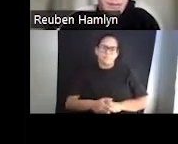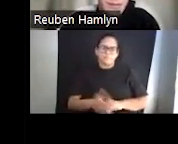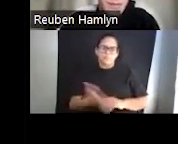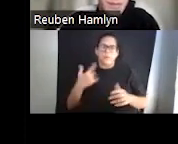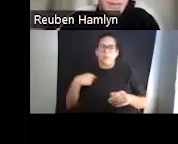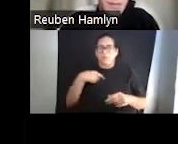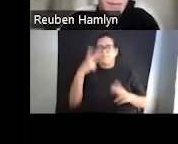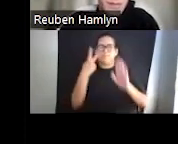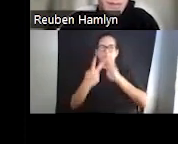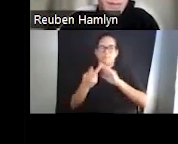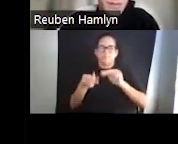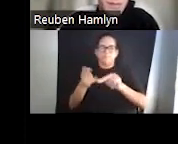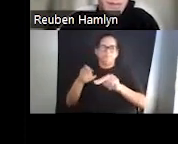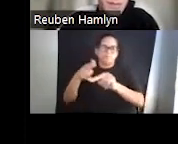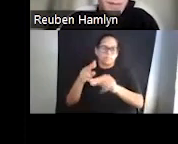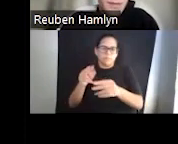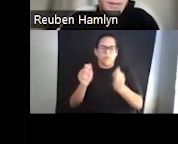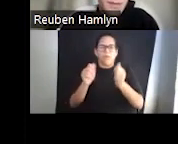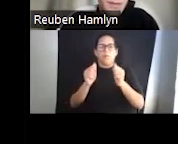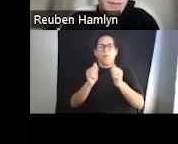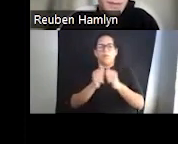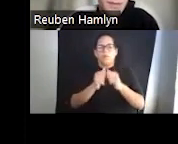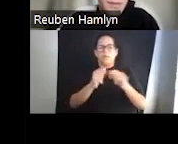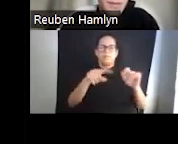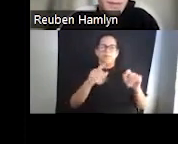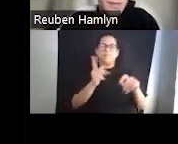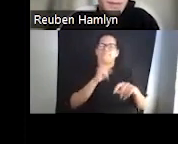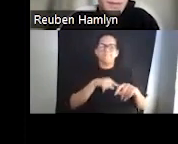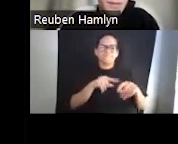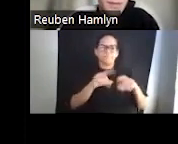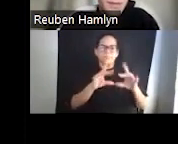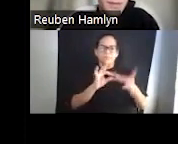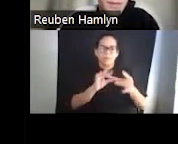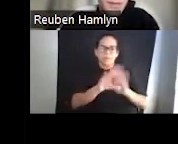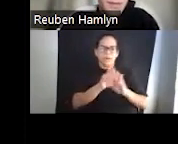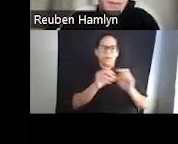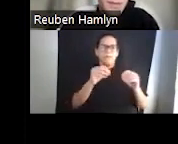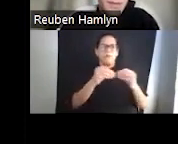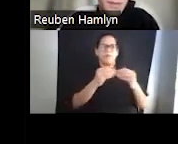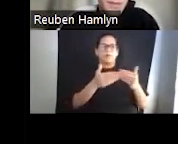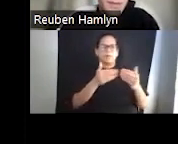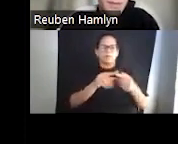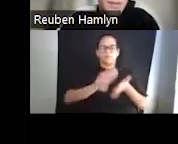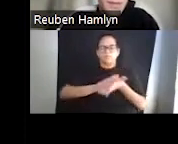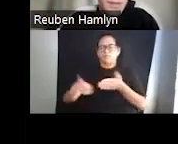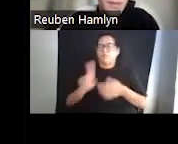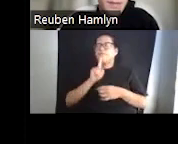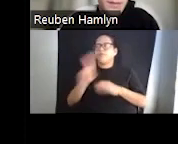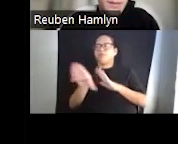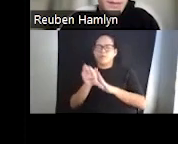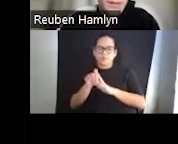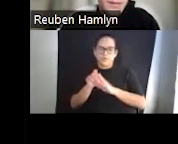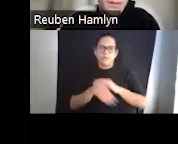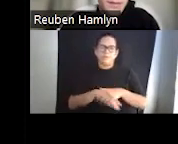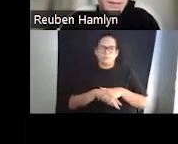seeing increasingly is that with the advent of synthetic media, has it made it easier to dismiss real footage.